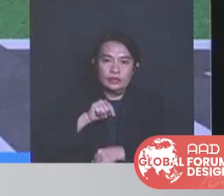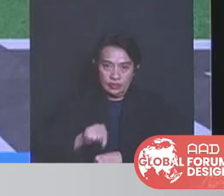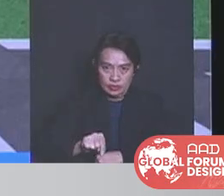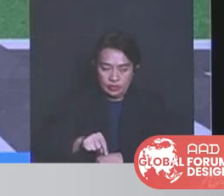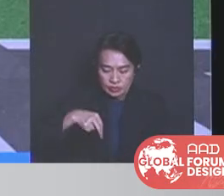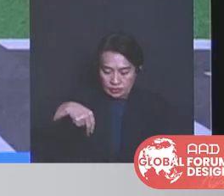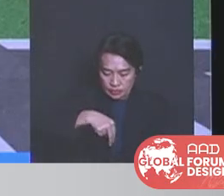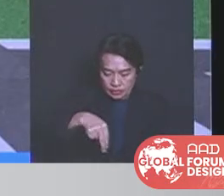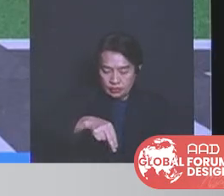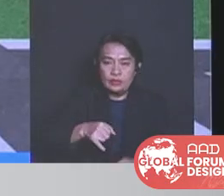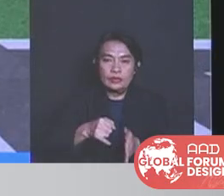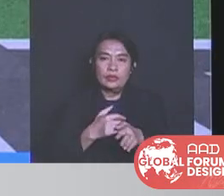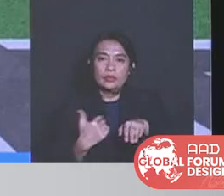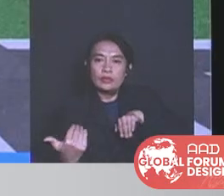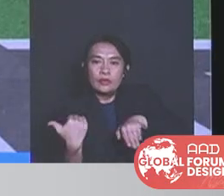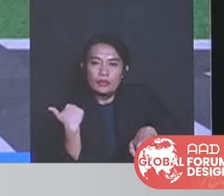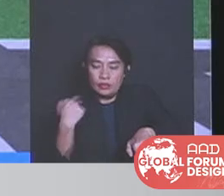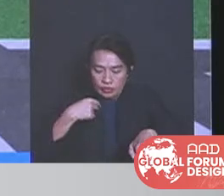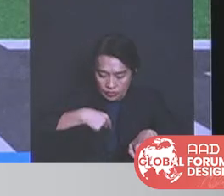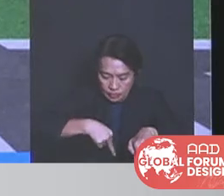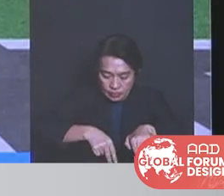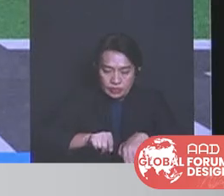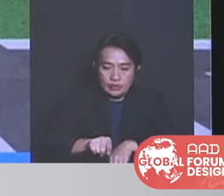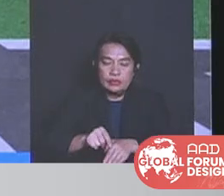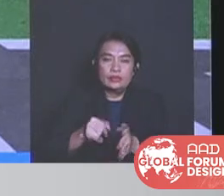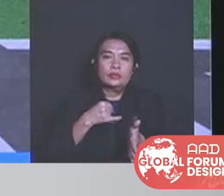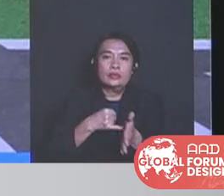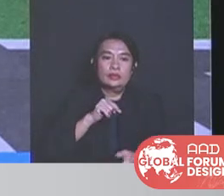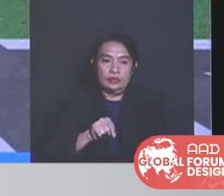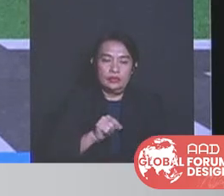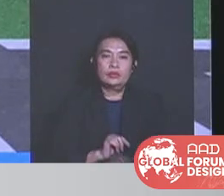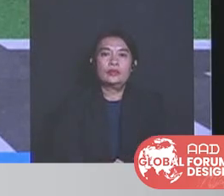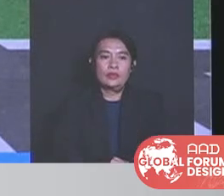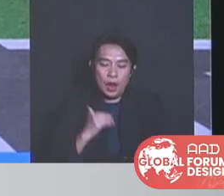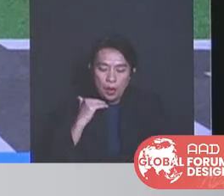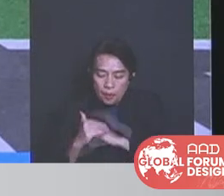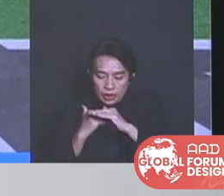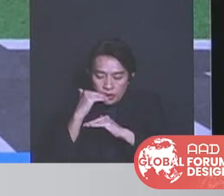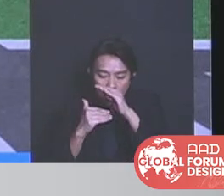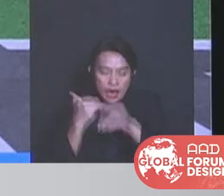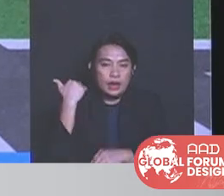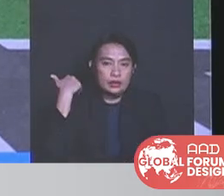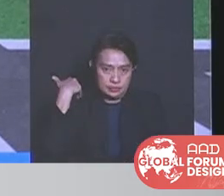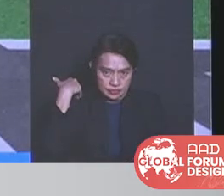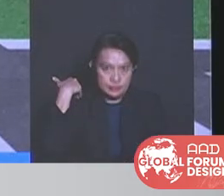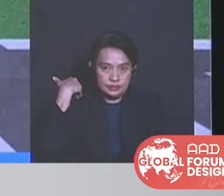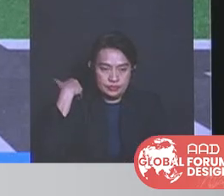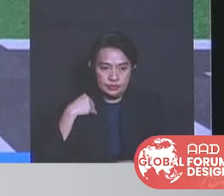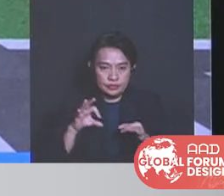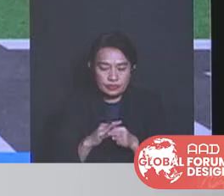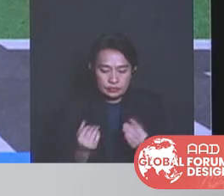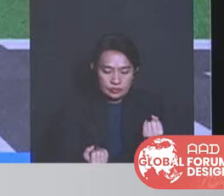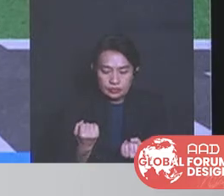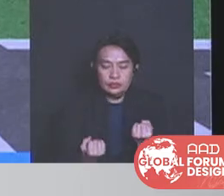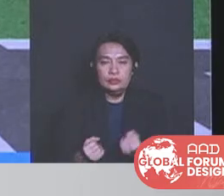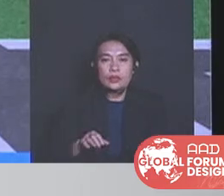like improvement to ensure that we can maybe reduce car speed, reduce street